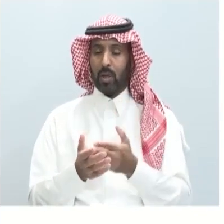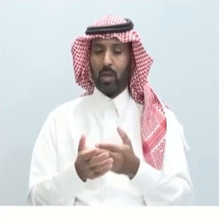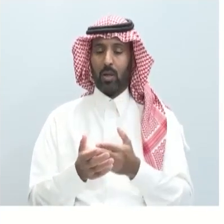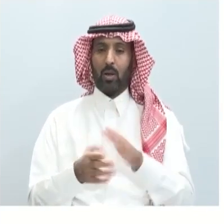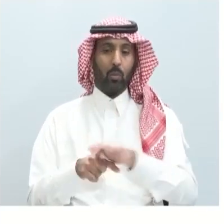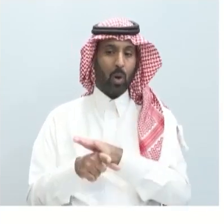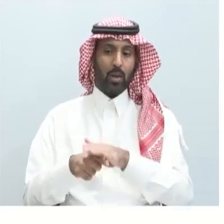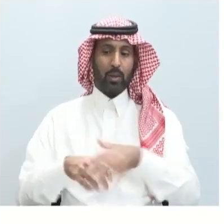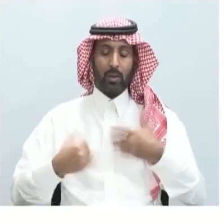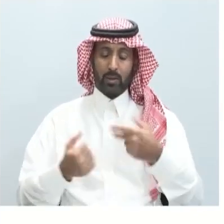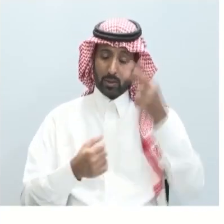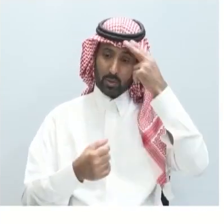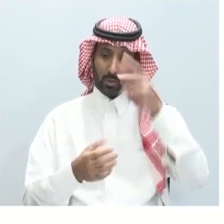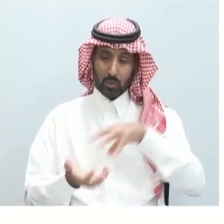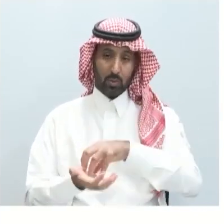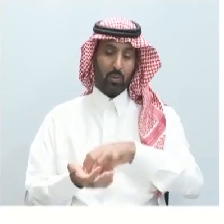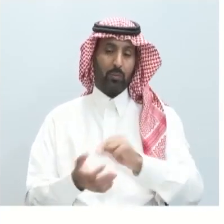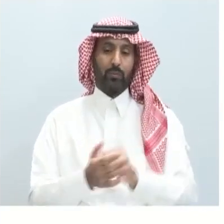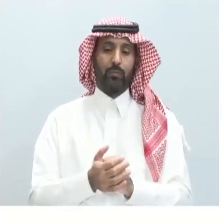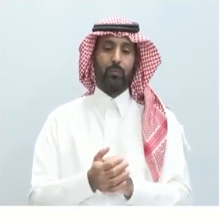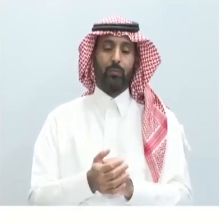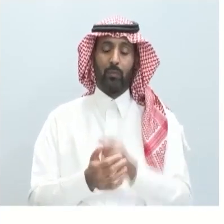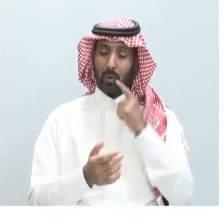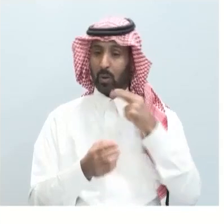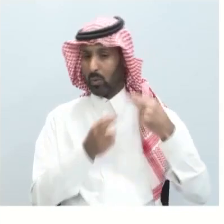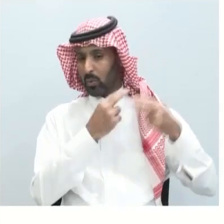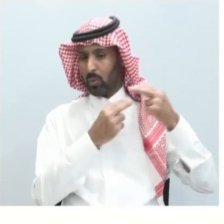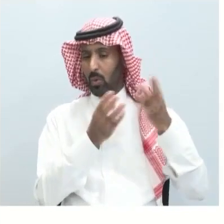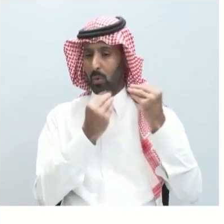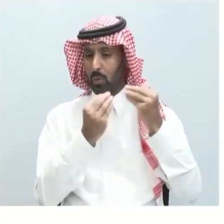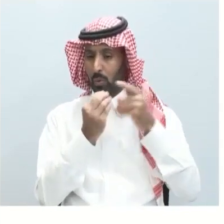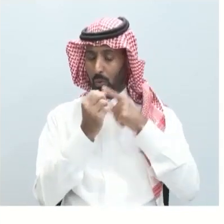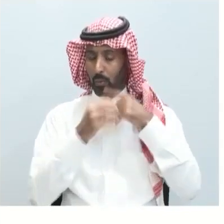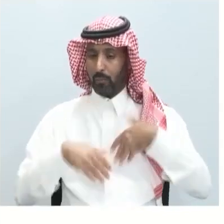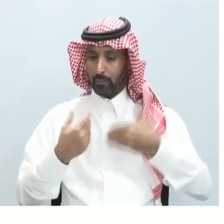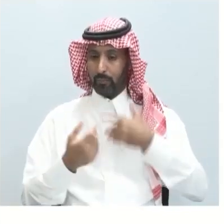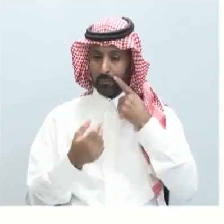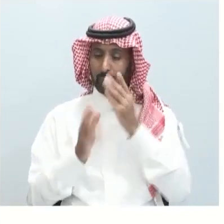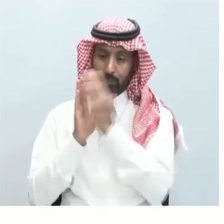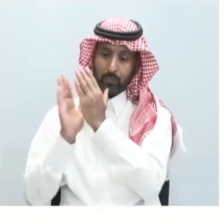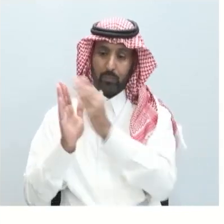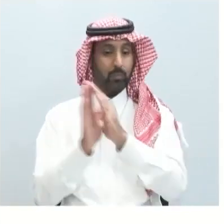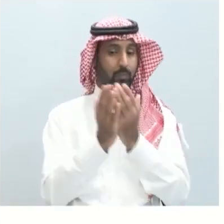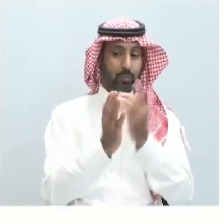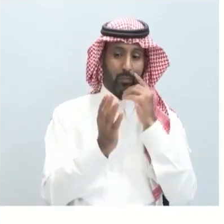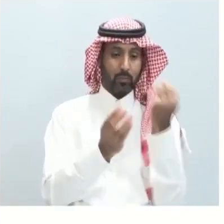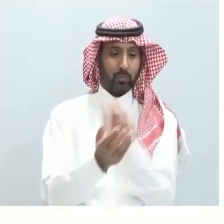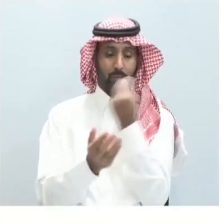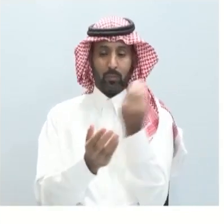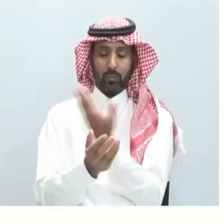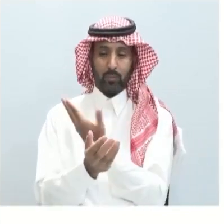So the answer here is cultural and entertainment events libraries, galleries,